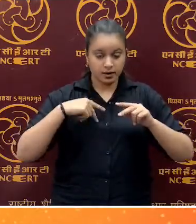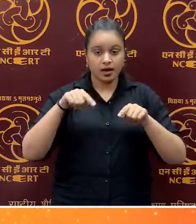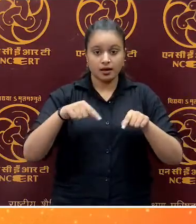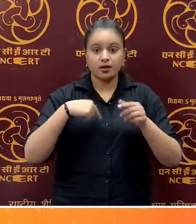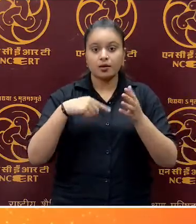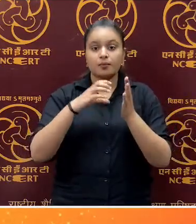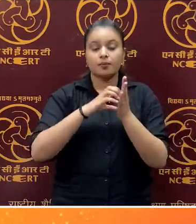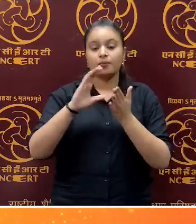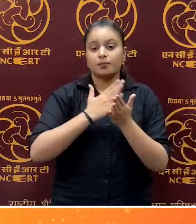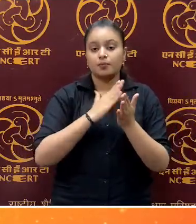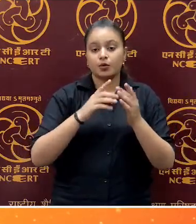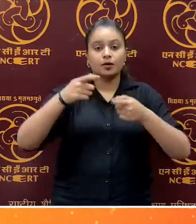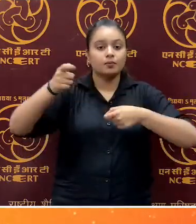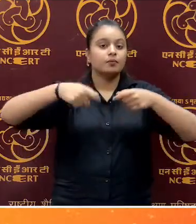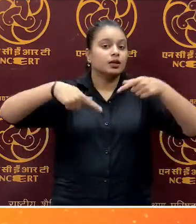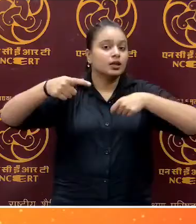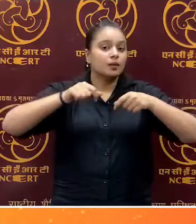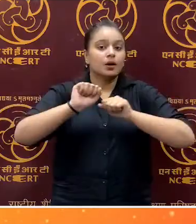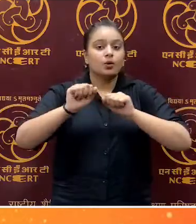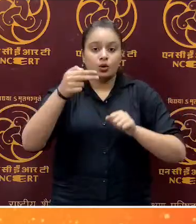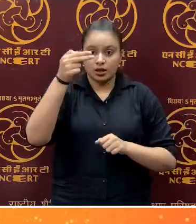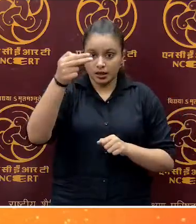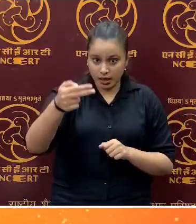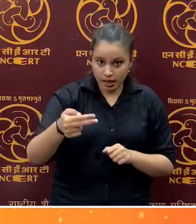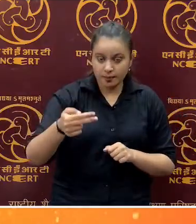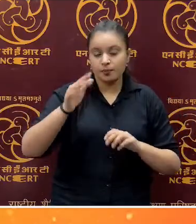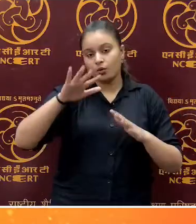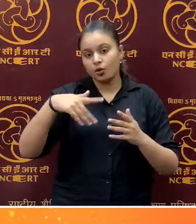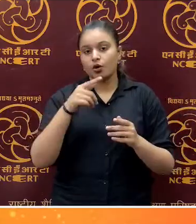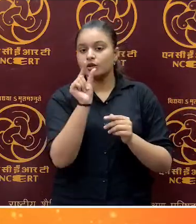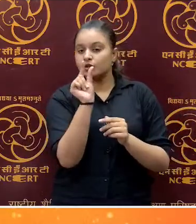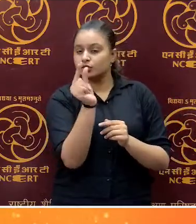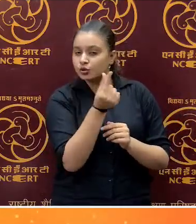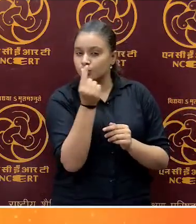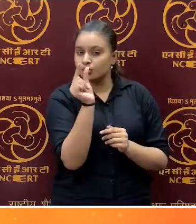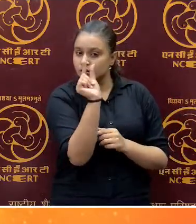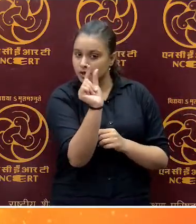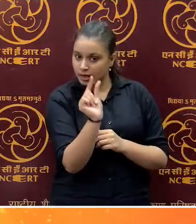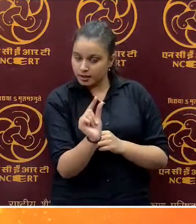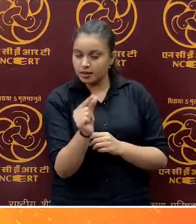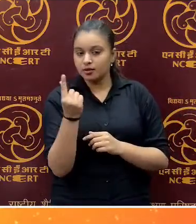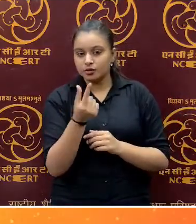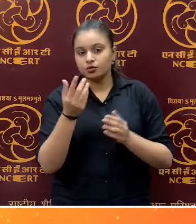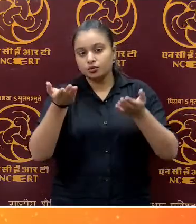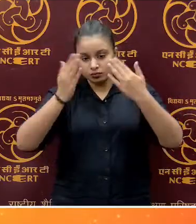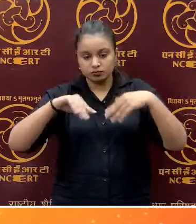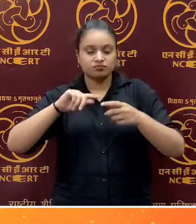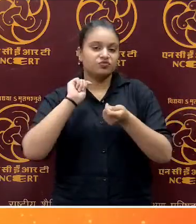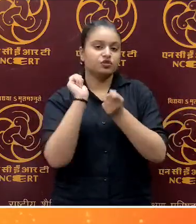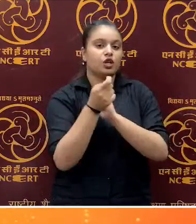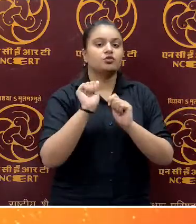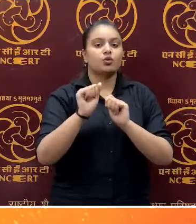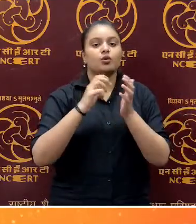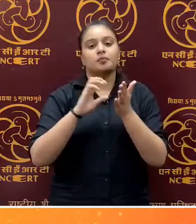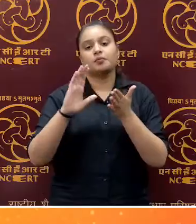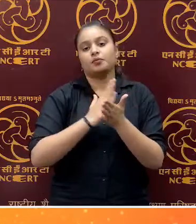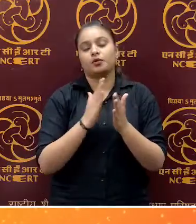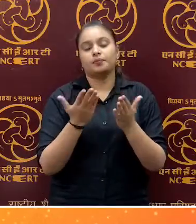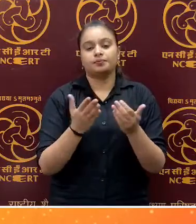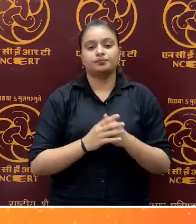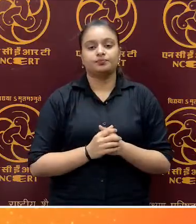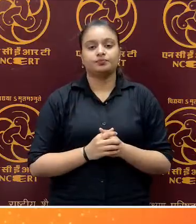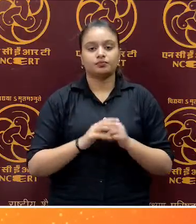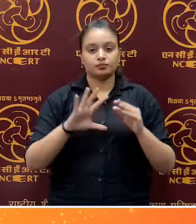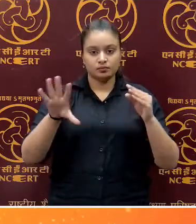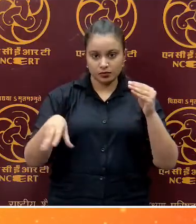write down in the comment section your name and use the first letters of the name and turn it into your own poem. We can also